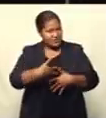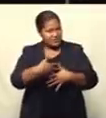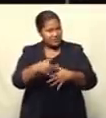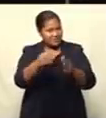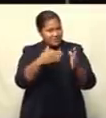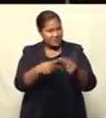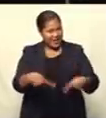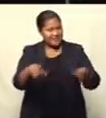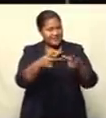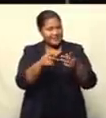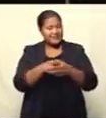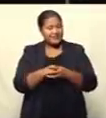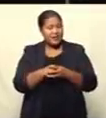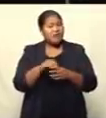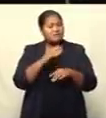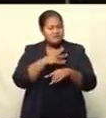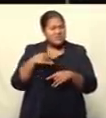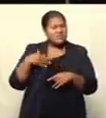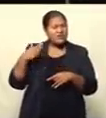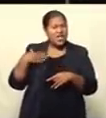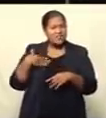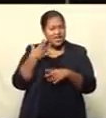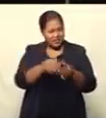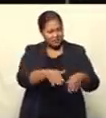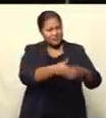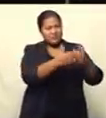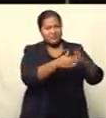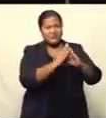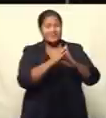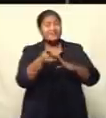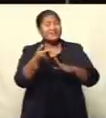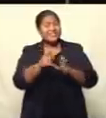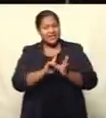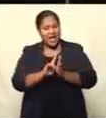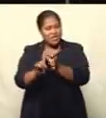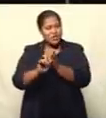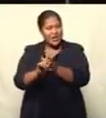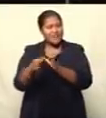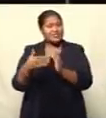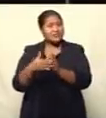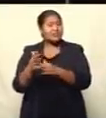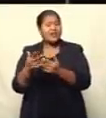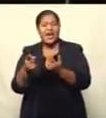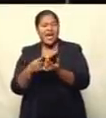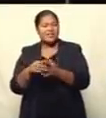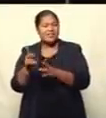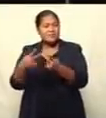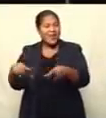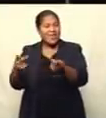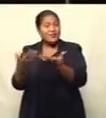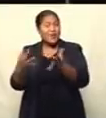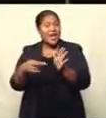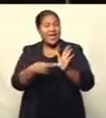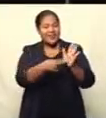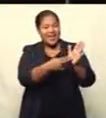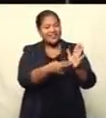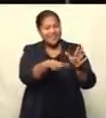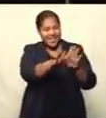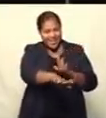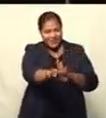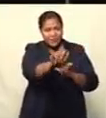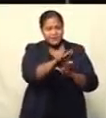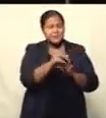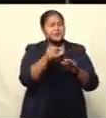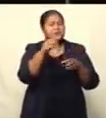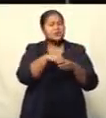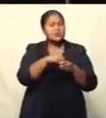Ministry of Health has also set up screening and isolation zones in other areas within the Nandi containment area. These